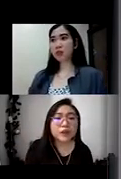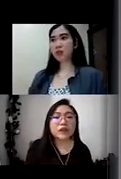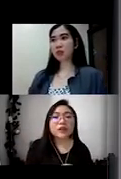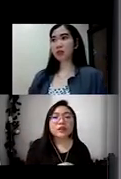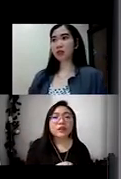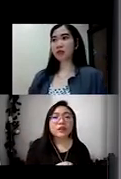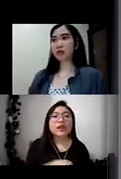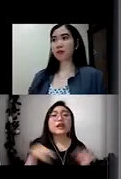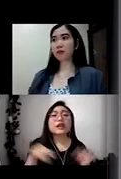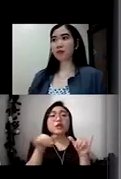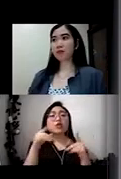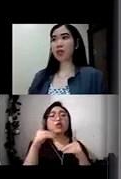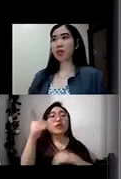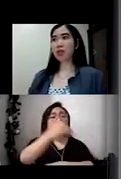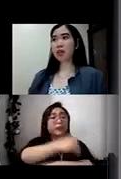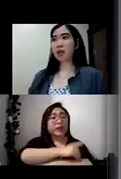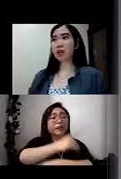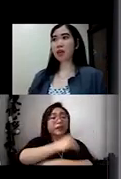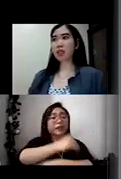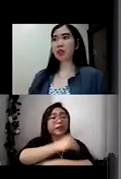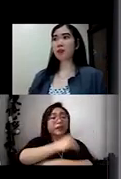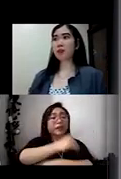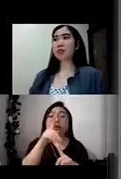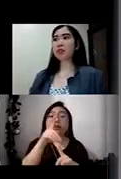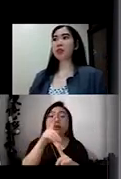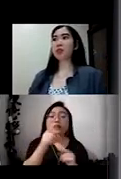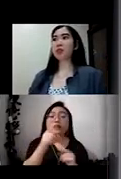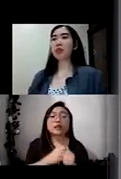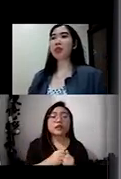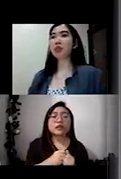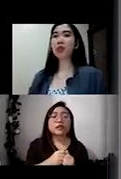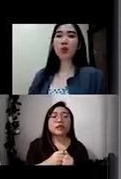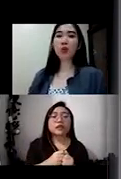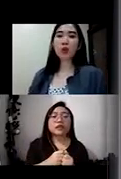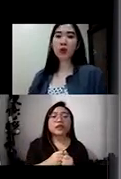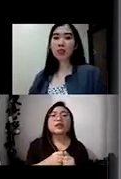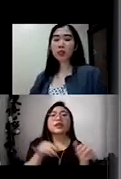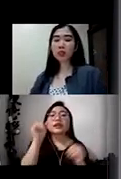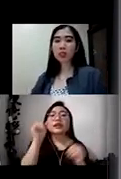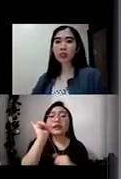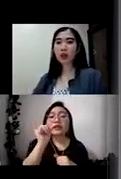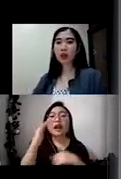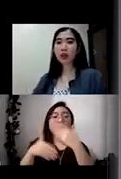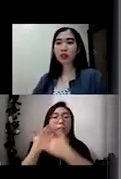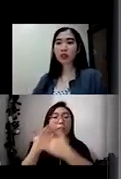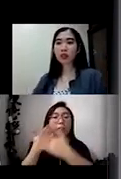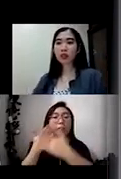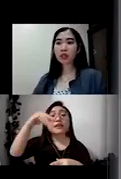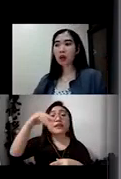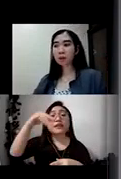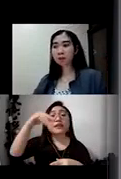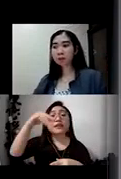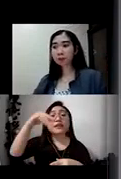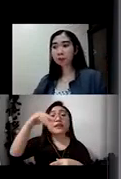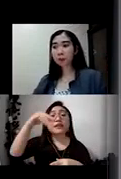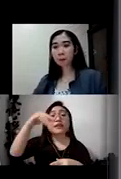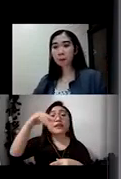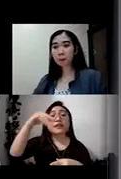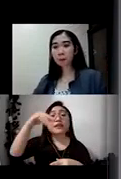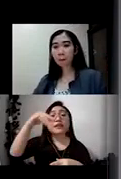same date, yes, ang kanyang process within the day. So, what I use here are